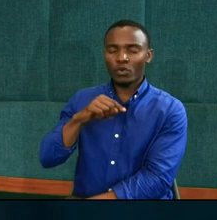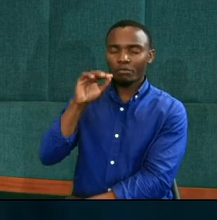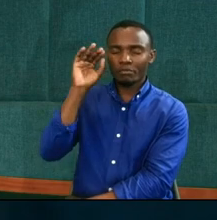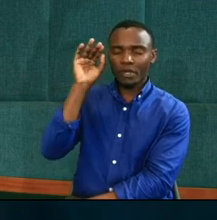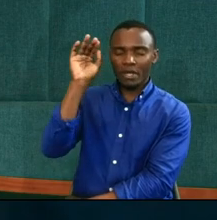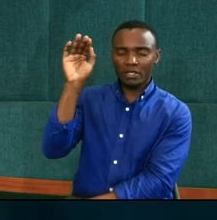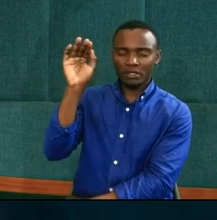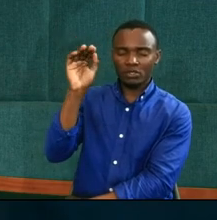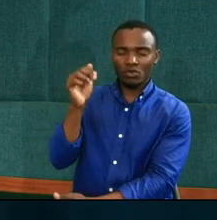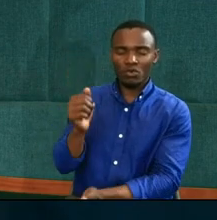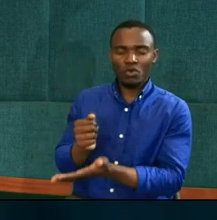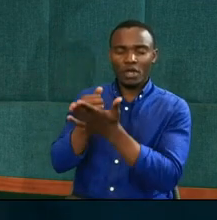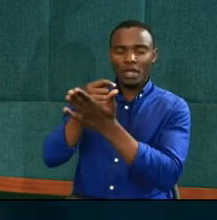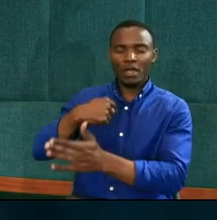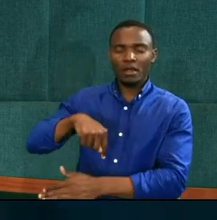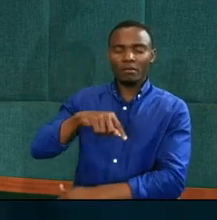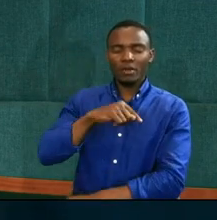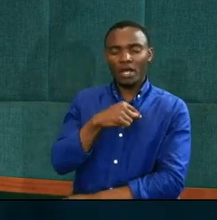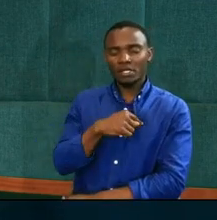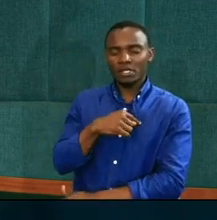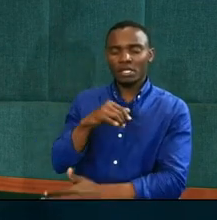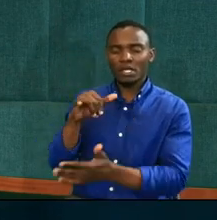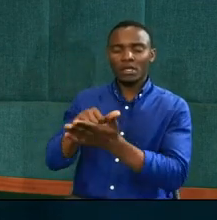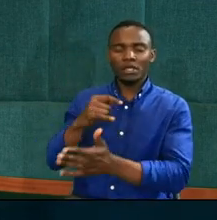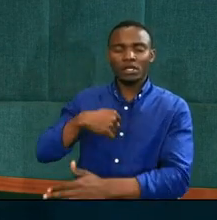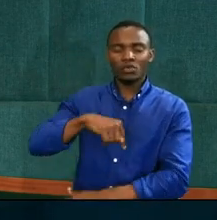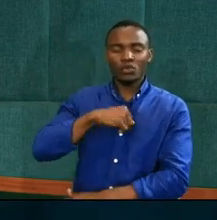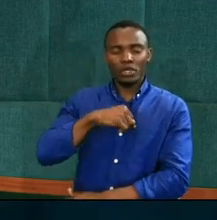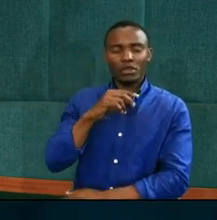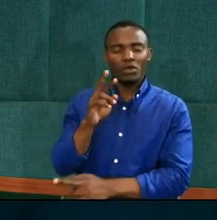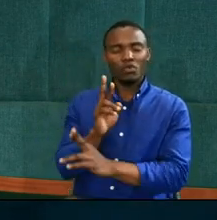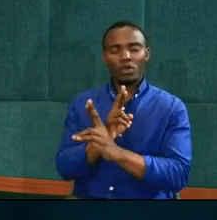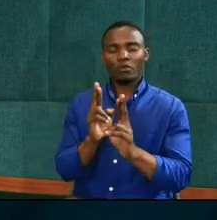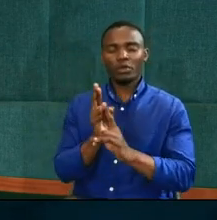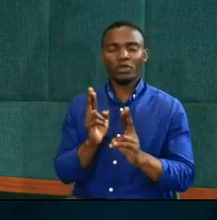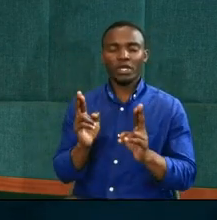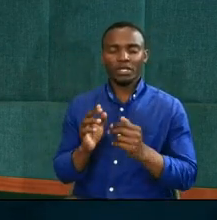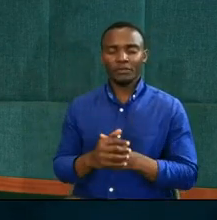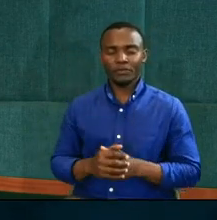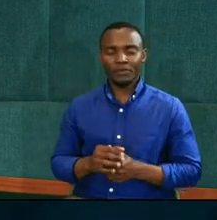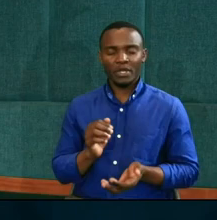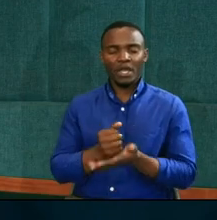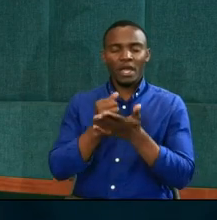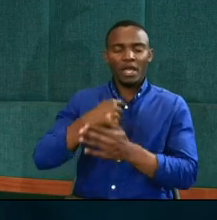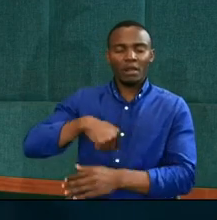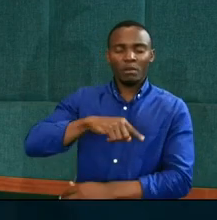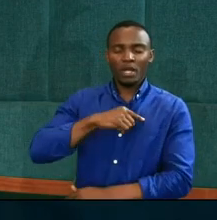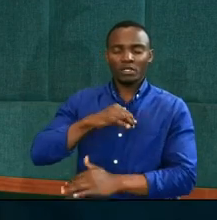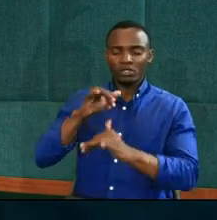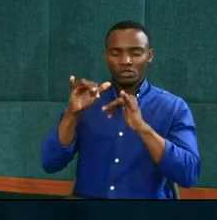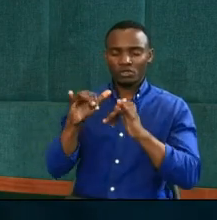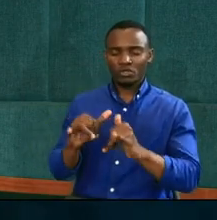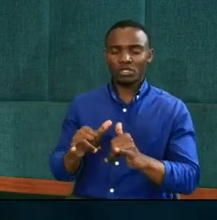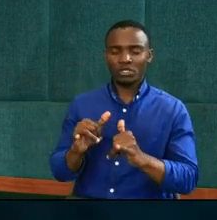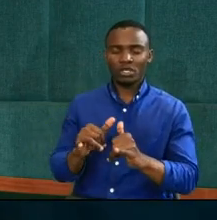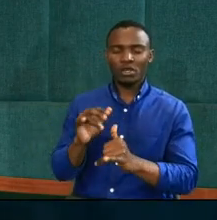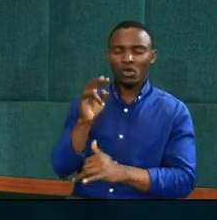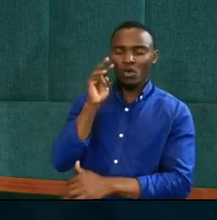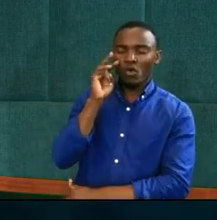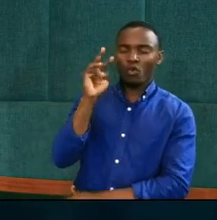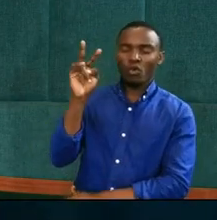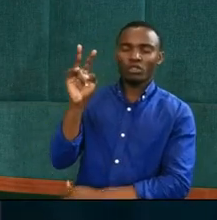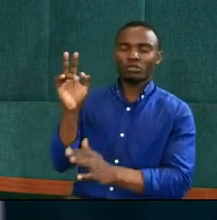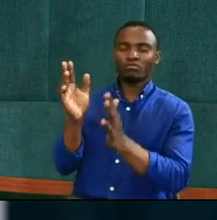you, help us that we will be ready. Help us to stay watching